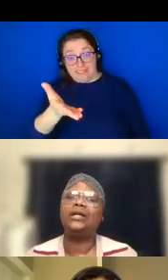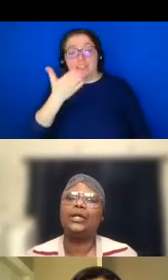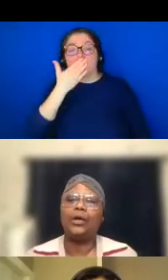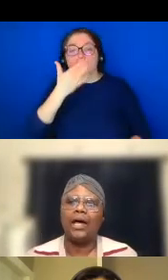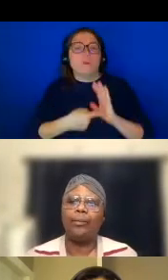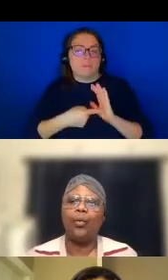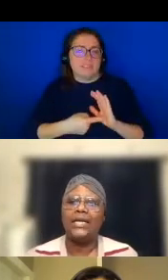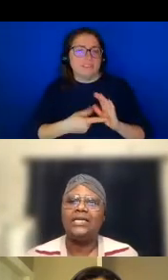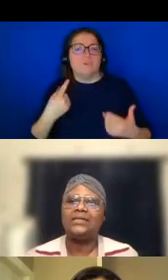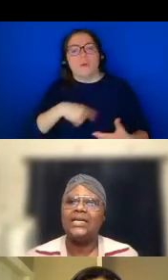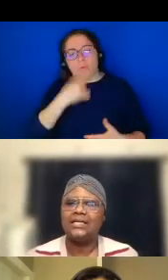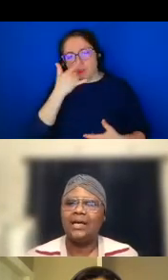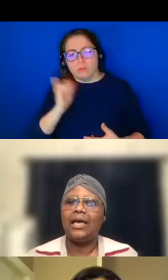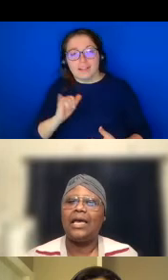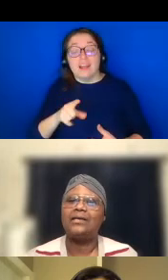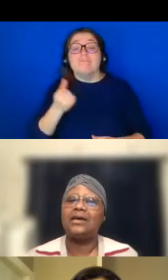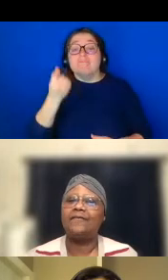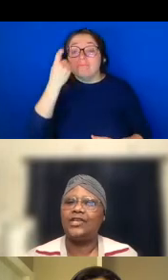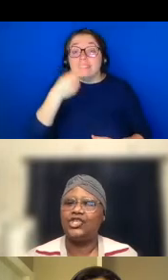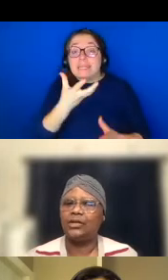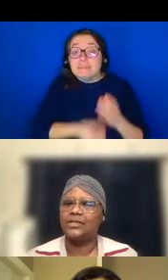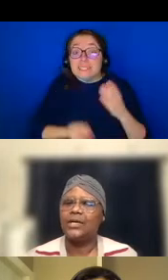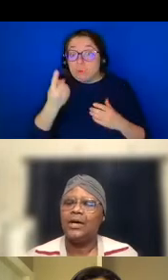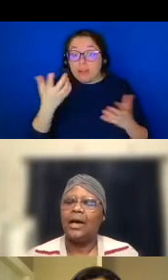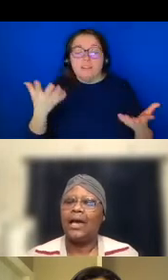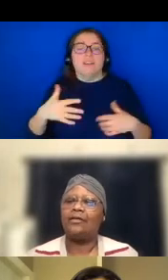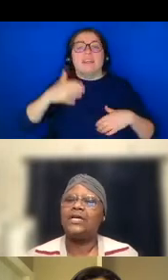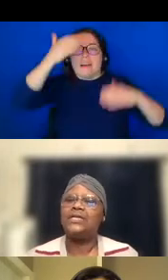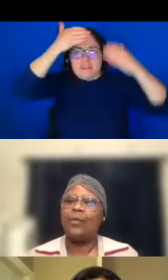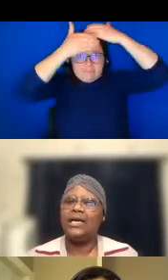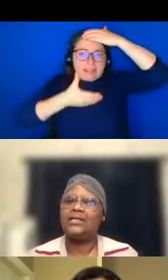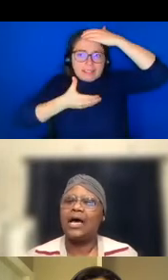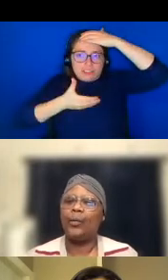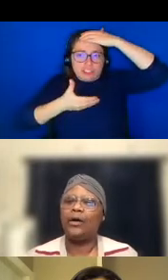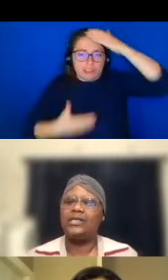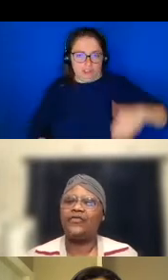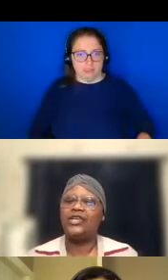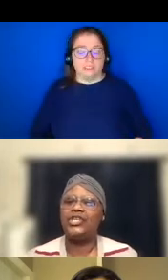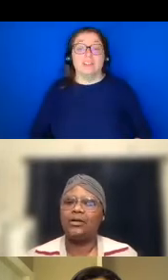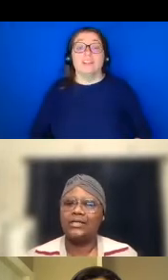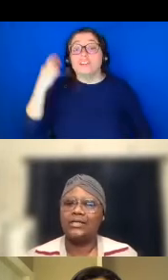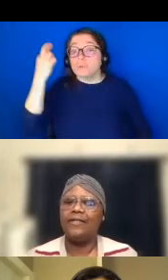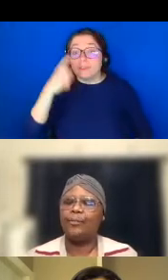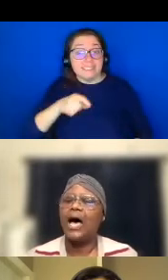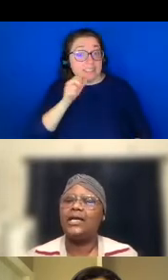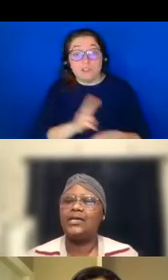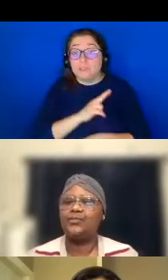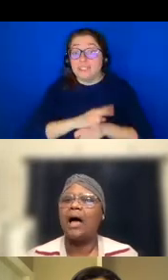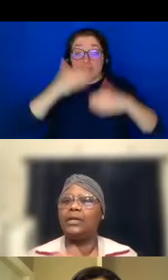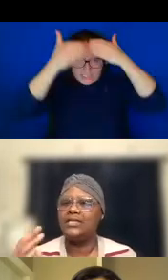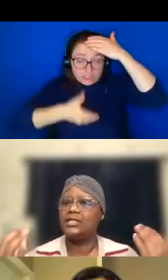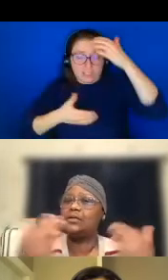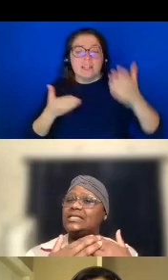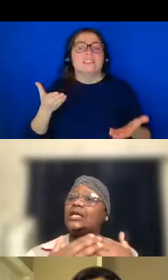typically look like, but what he's missing is a face shield. And the reason why he's not wearing his face shield is that the body is